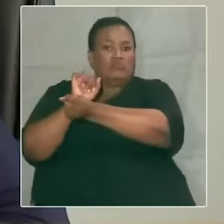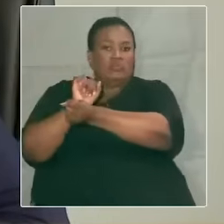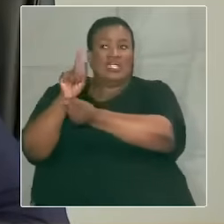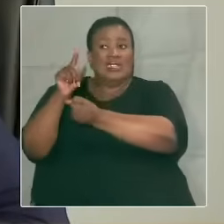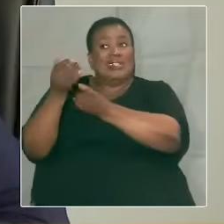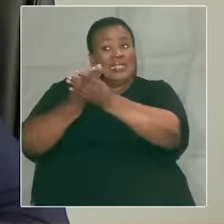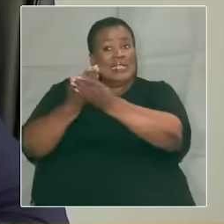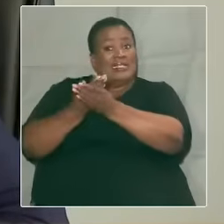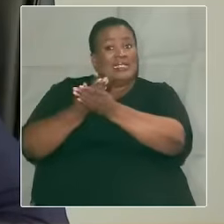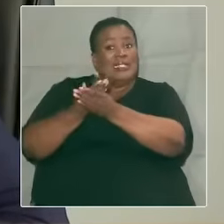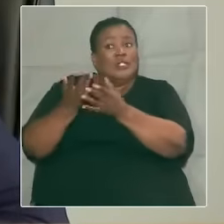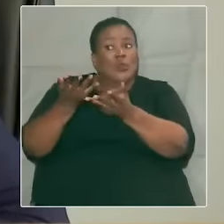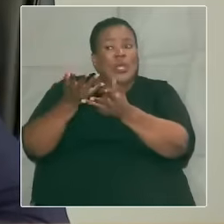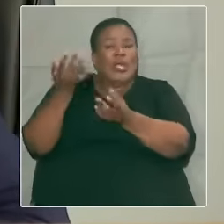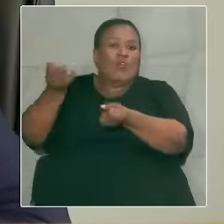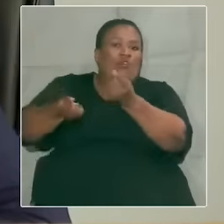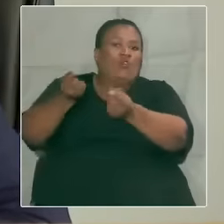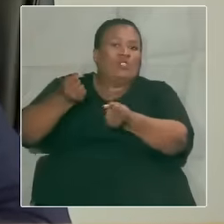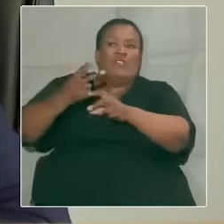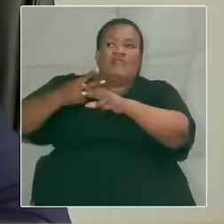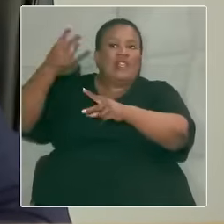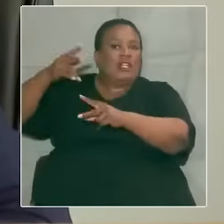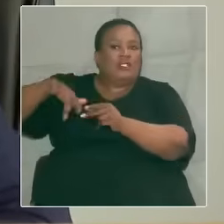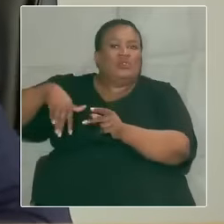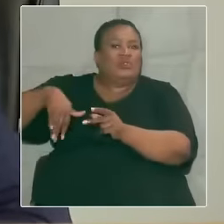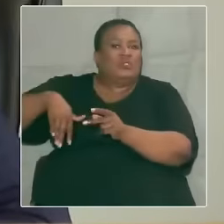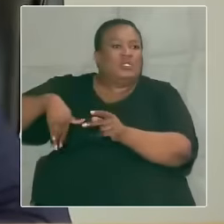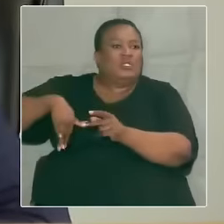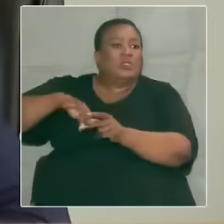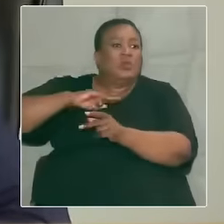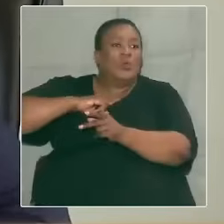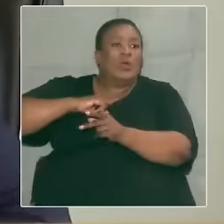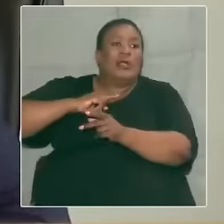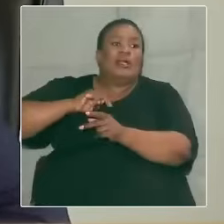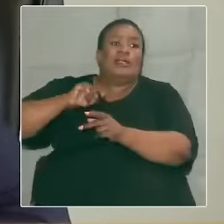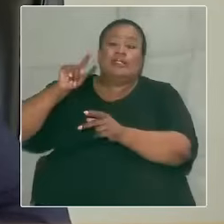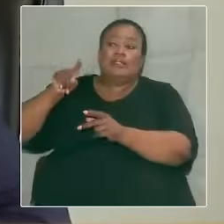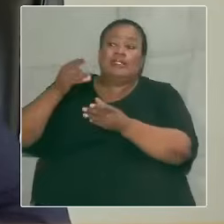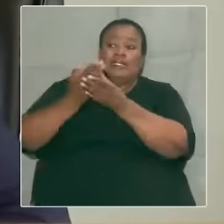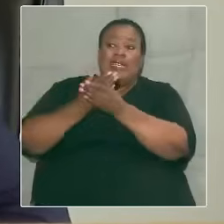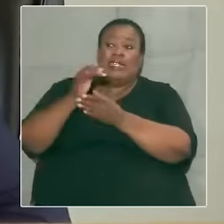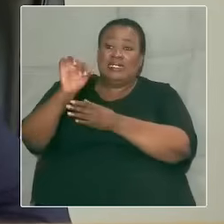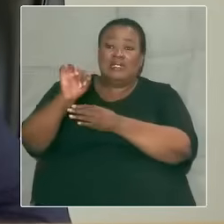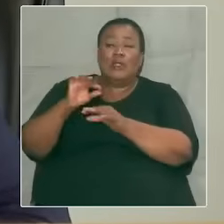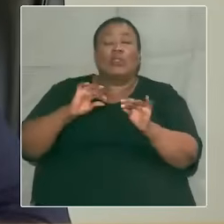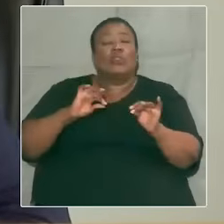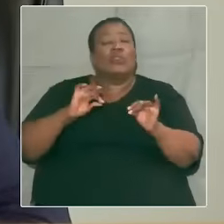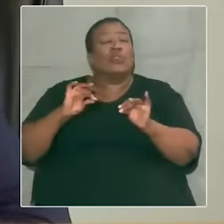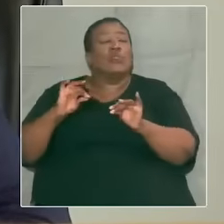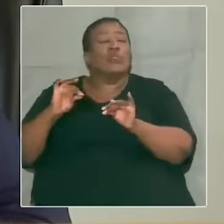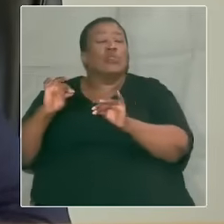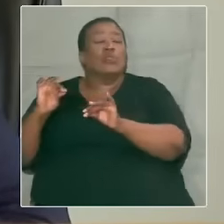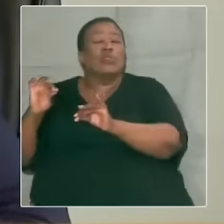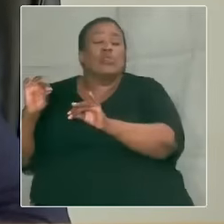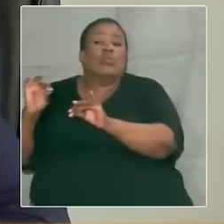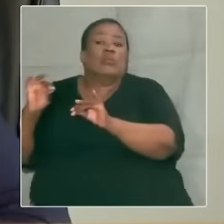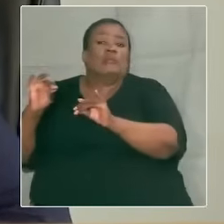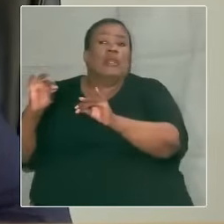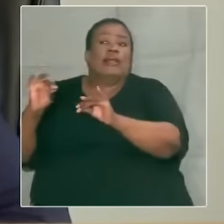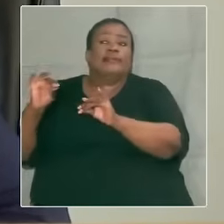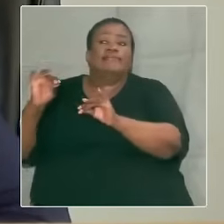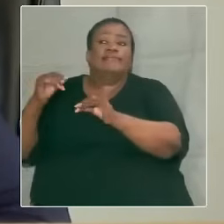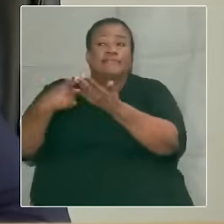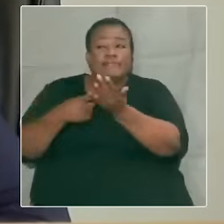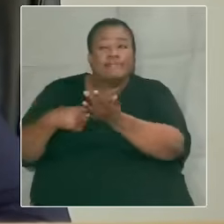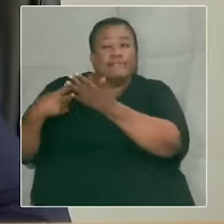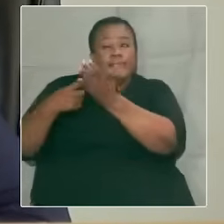court, have not yet finalized, because the trial of this type of cases take long. And